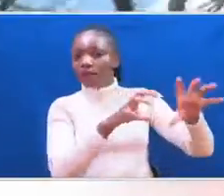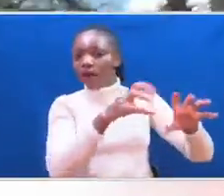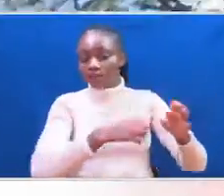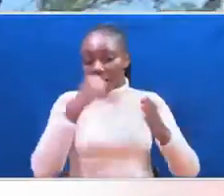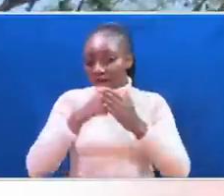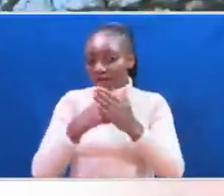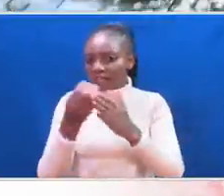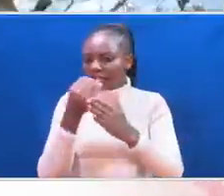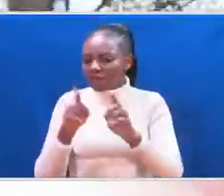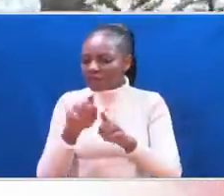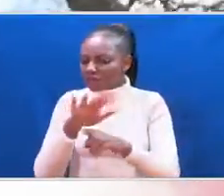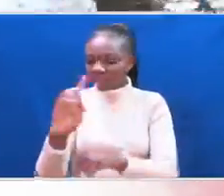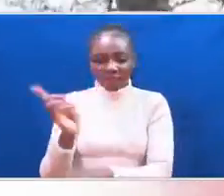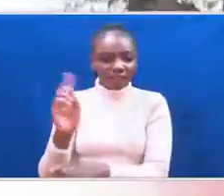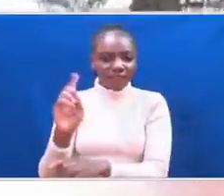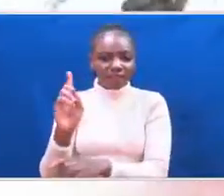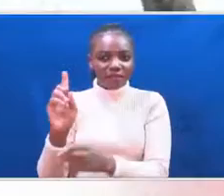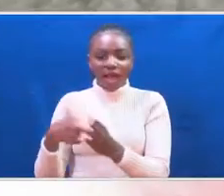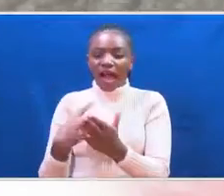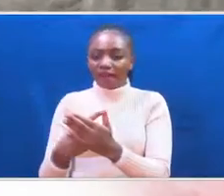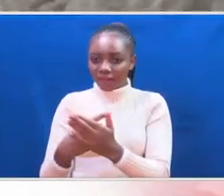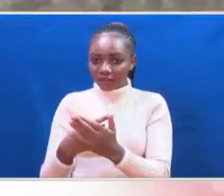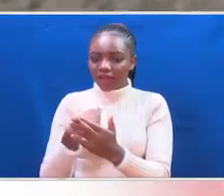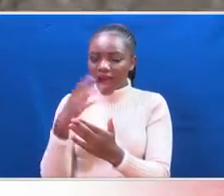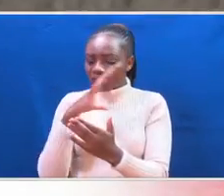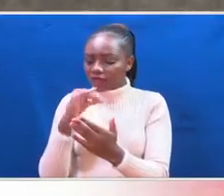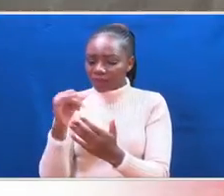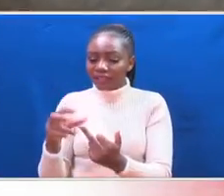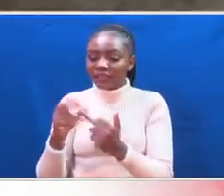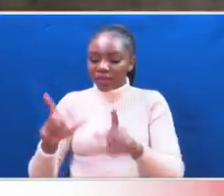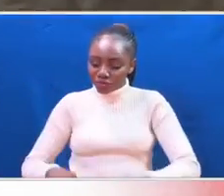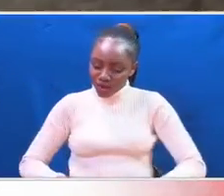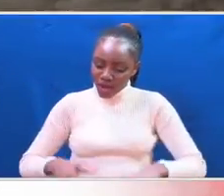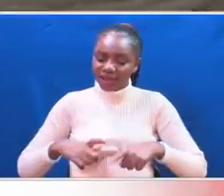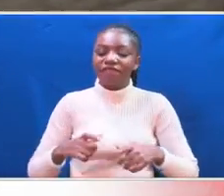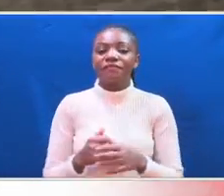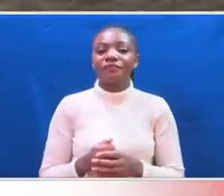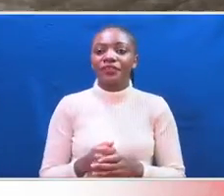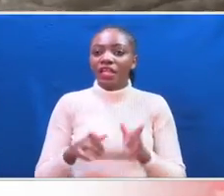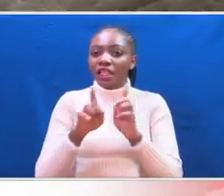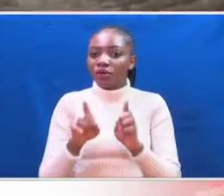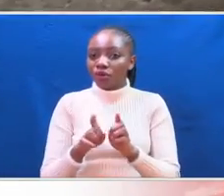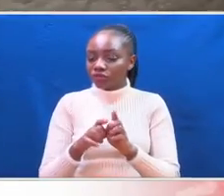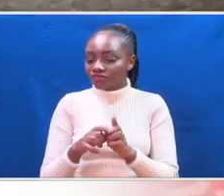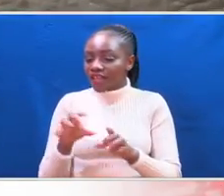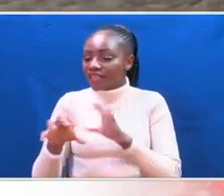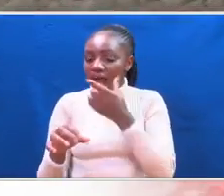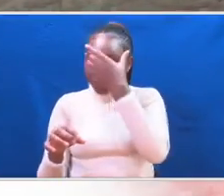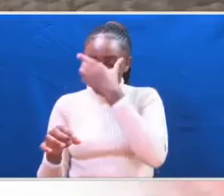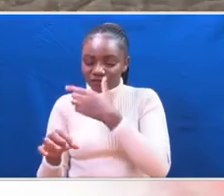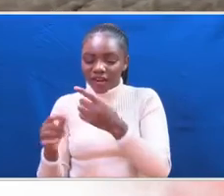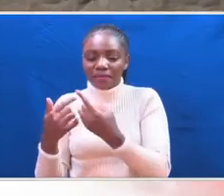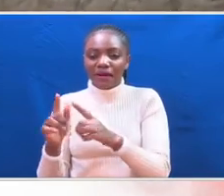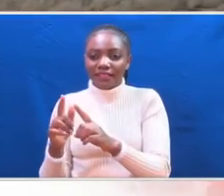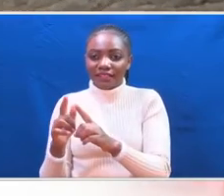food and space, Morara alludes that the life expectancy of Baraka is actually high, though blind, he says a majestic